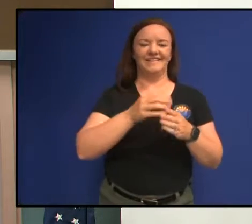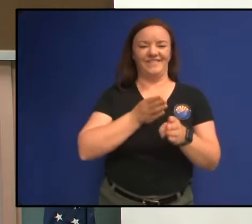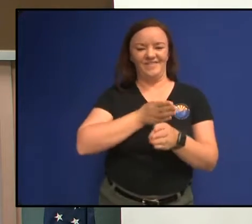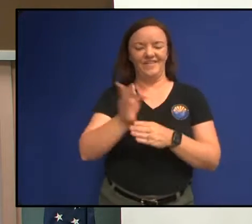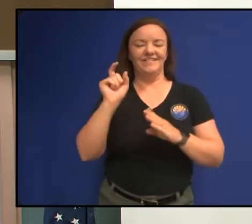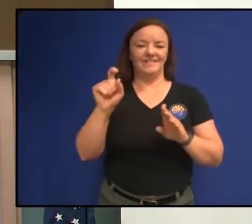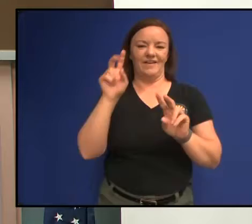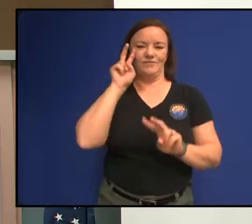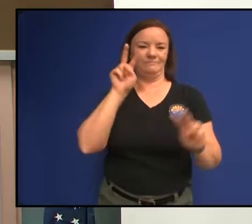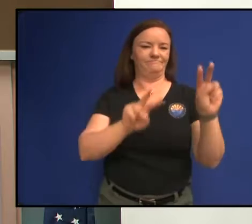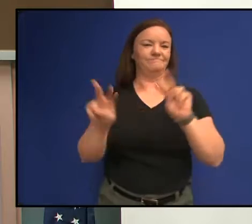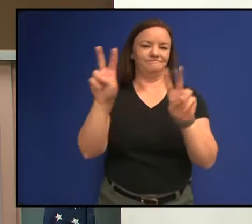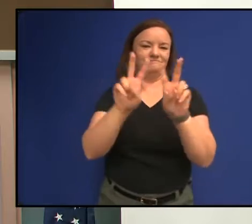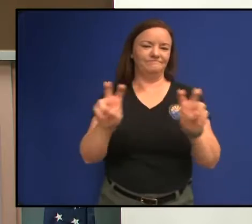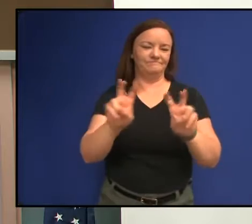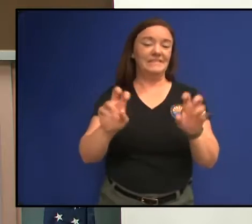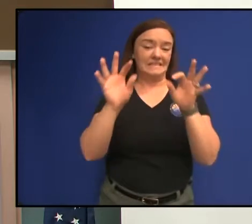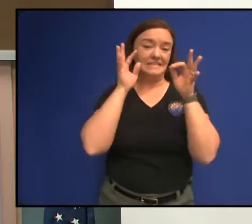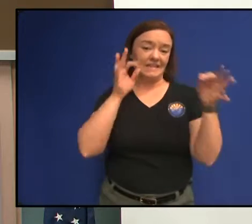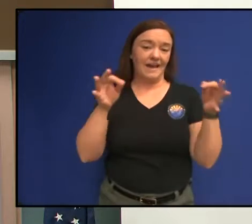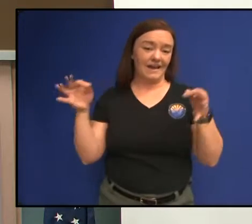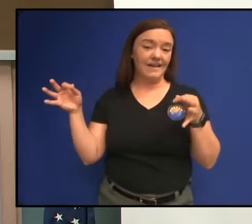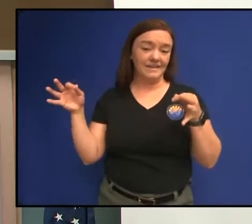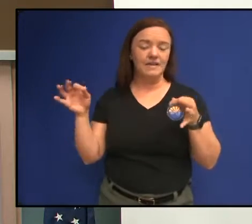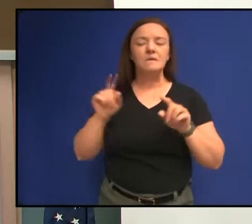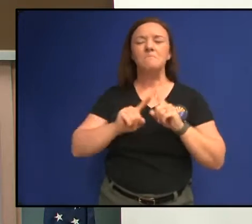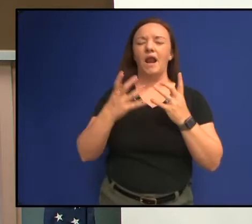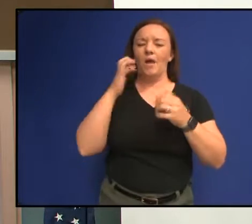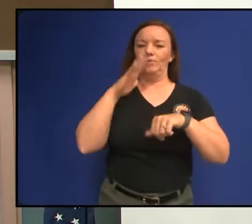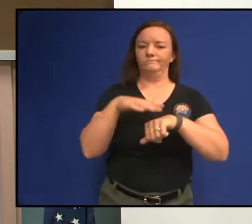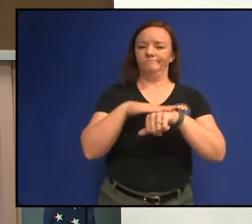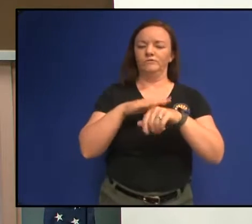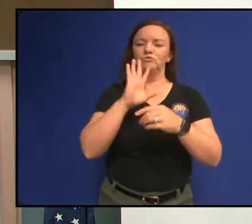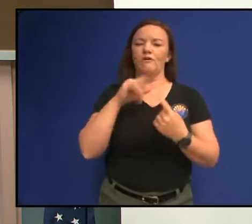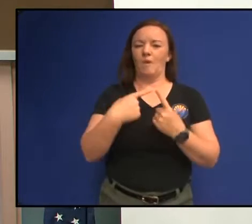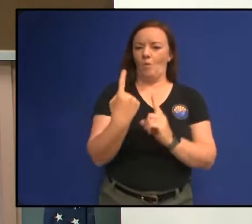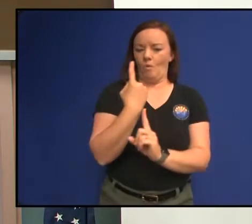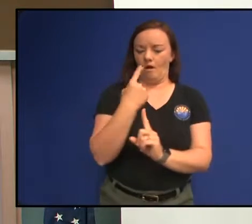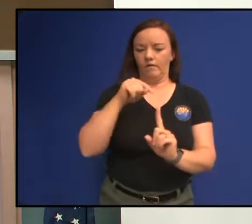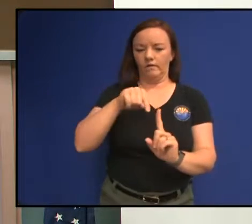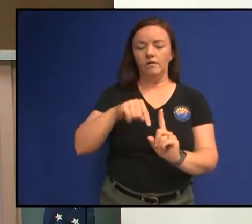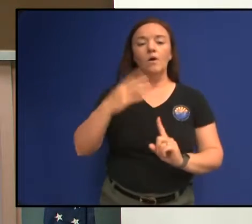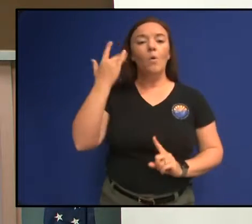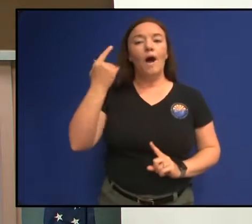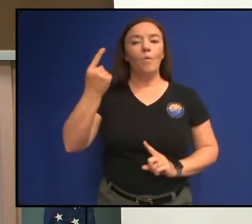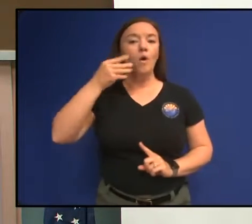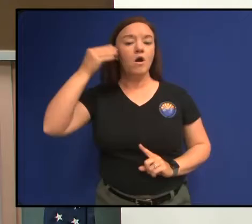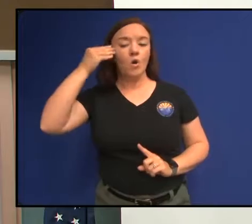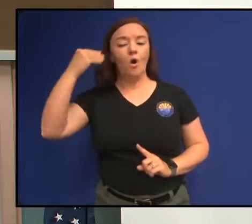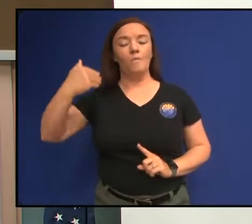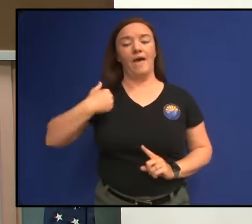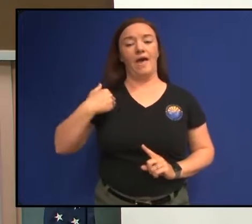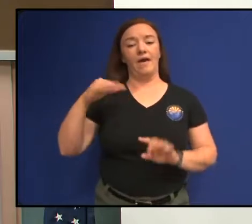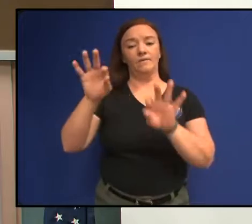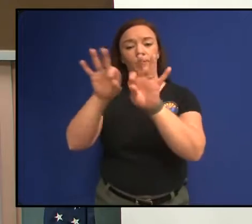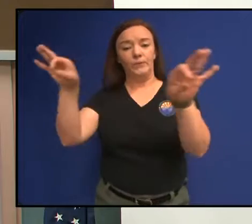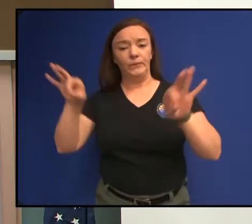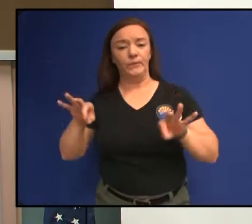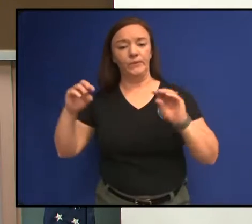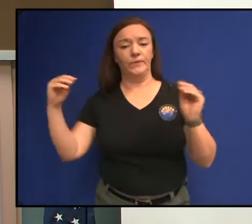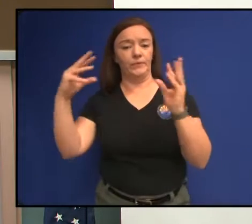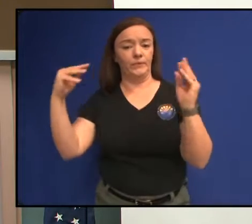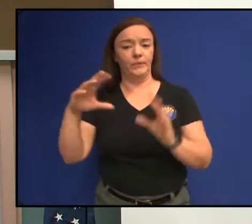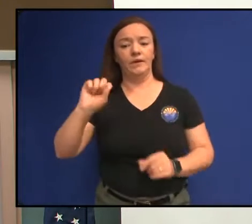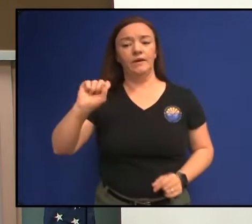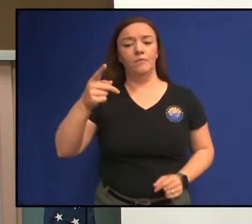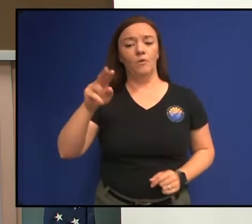But so one of the things I want to talk about is why a home may have sprinklers and others don't. So again, we have to go